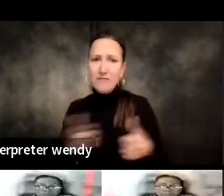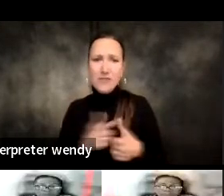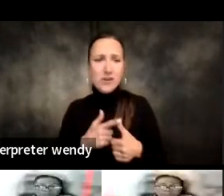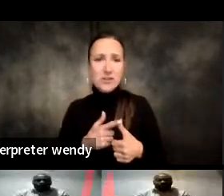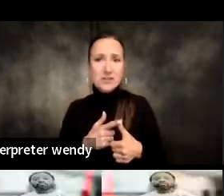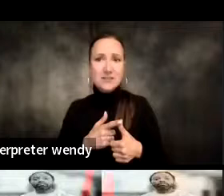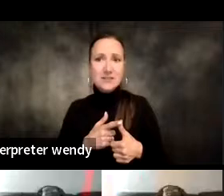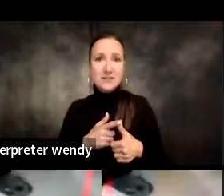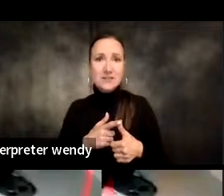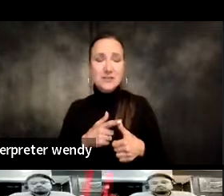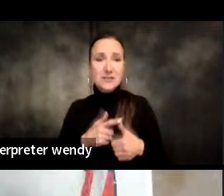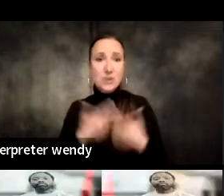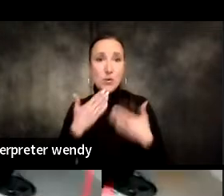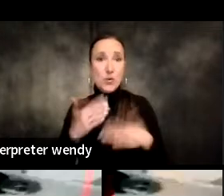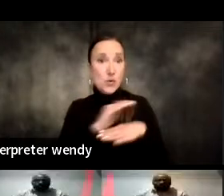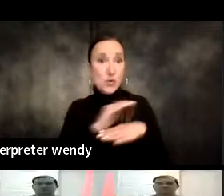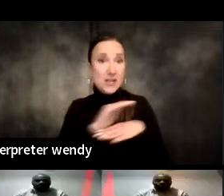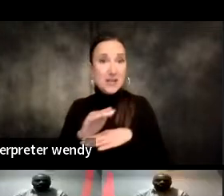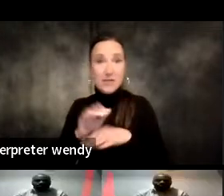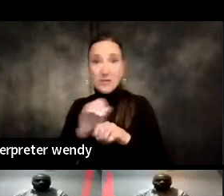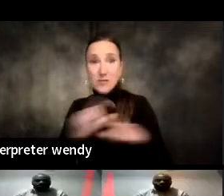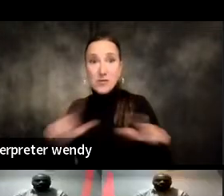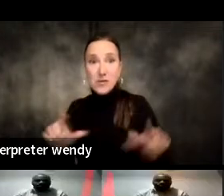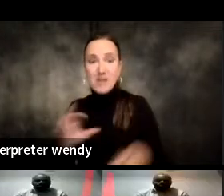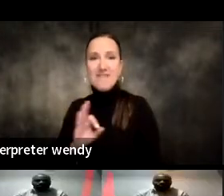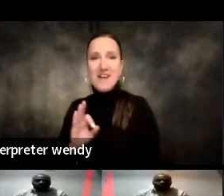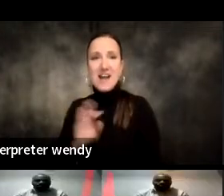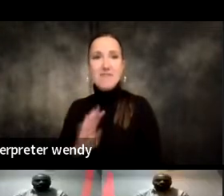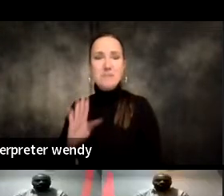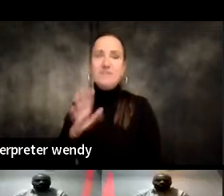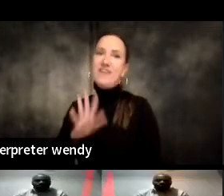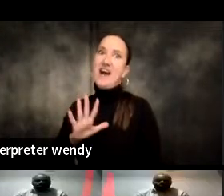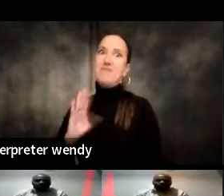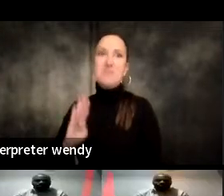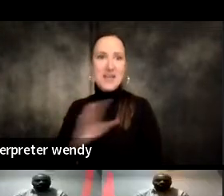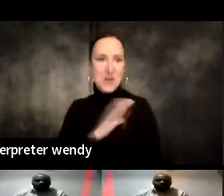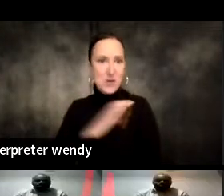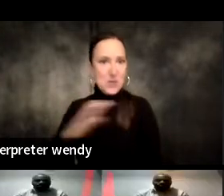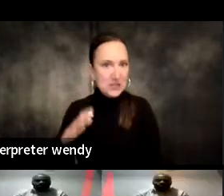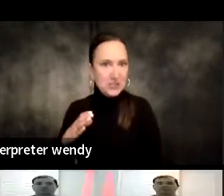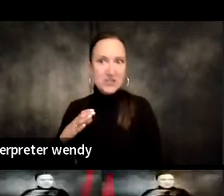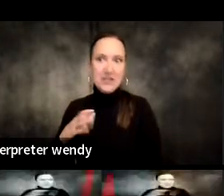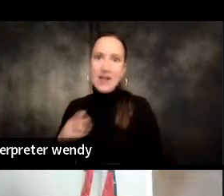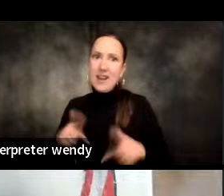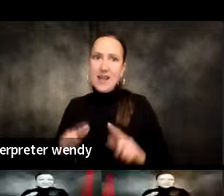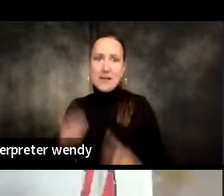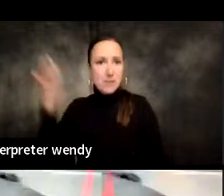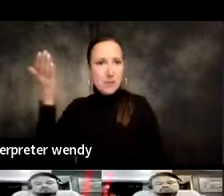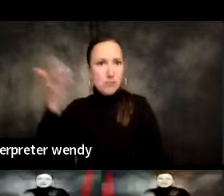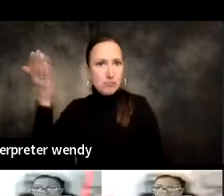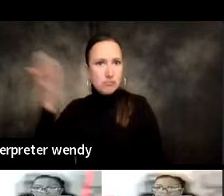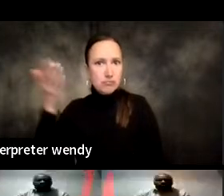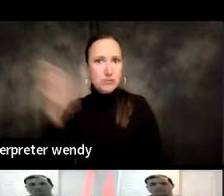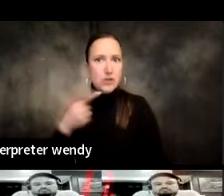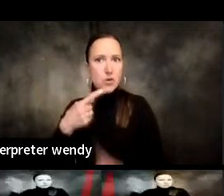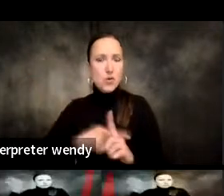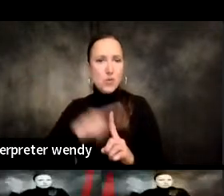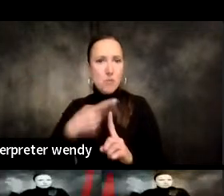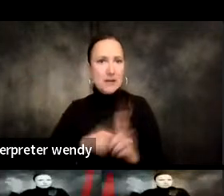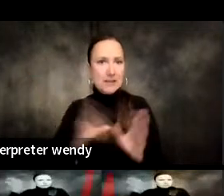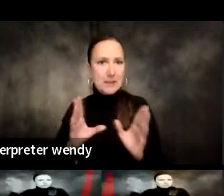say good evening to everyone. I'd like to thank the 5D Commission for allowing me to present at your monthly